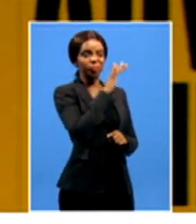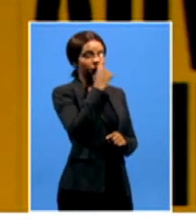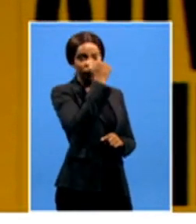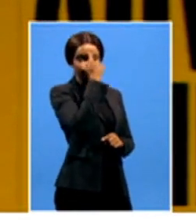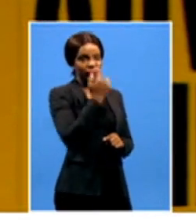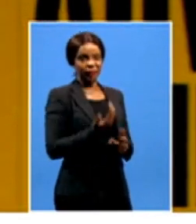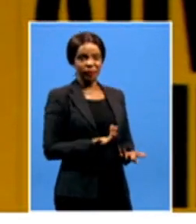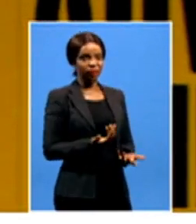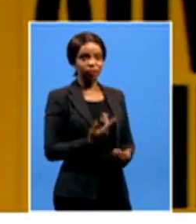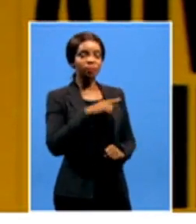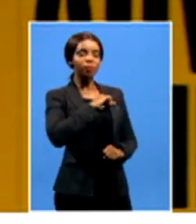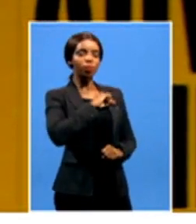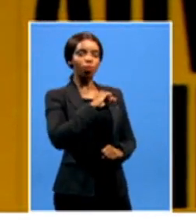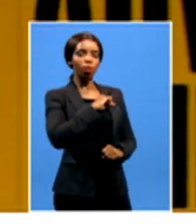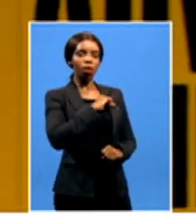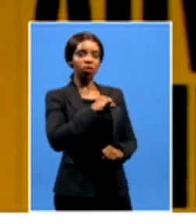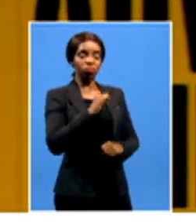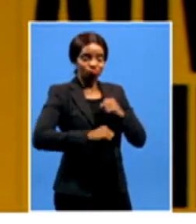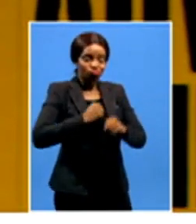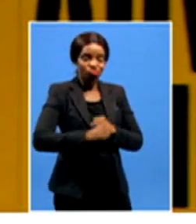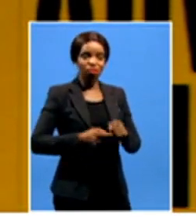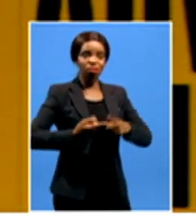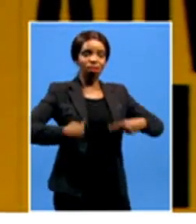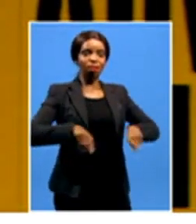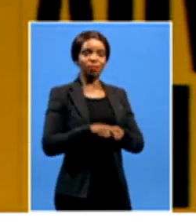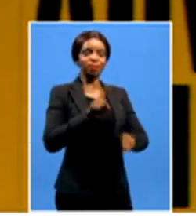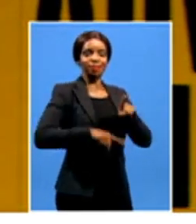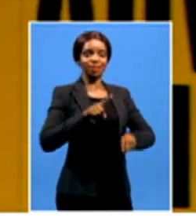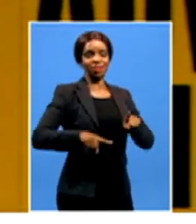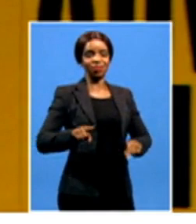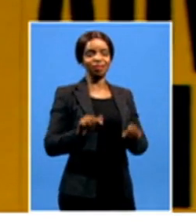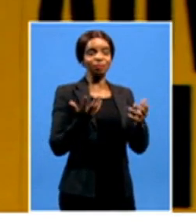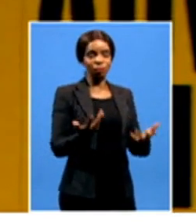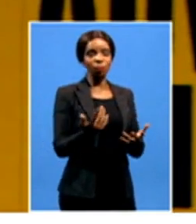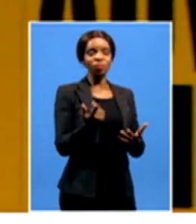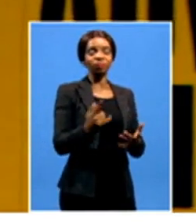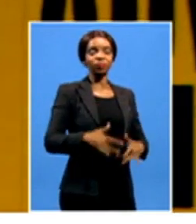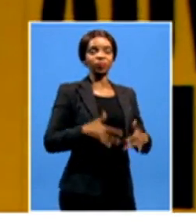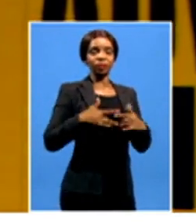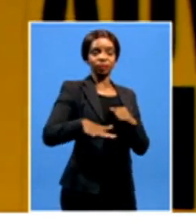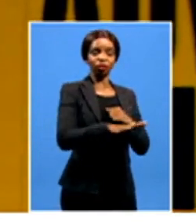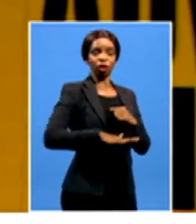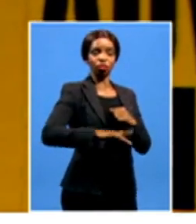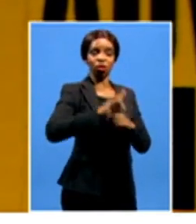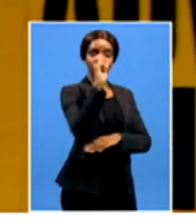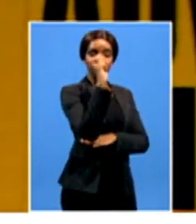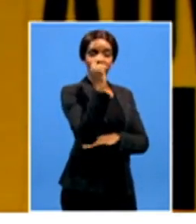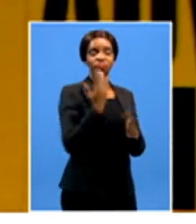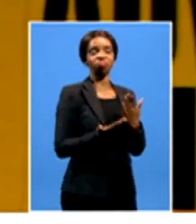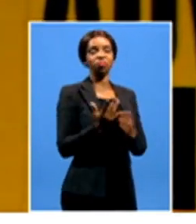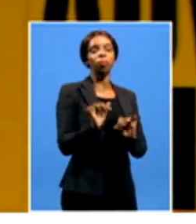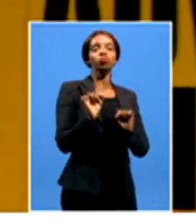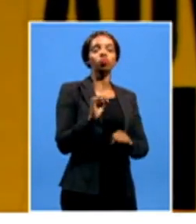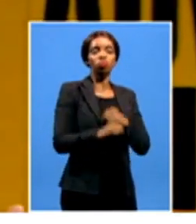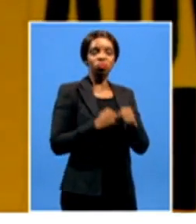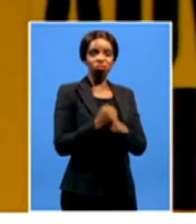think, you know, like I'm saying, our struggles are very different. And so I suppose if you're living in a rural area, perhaps your struggle would be